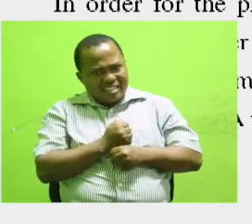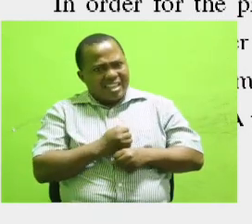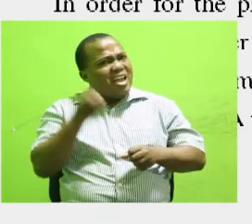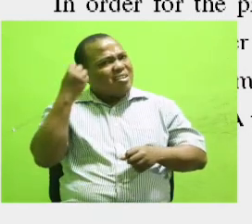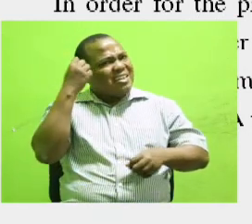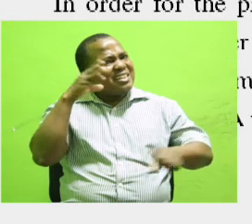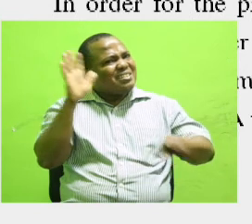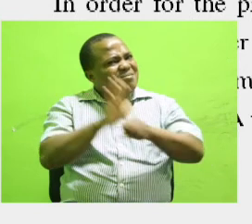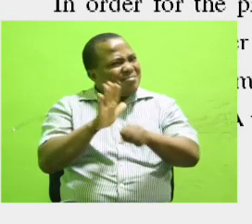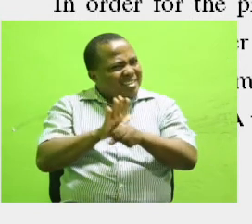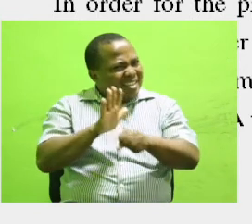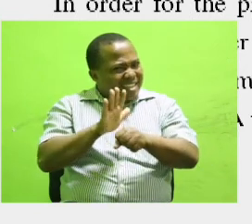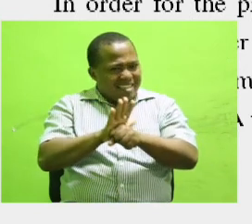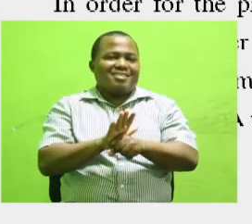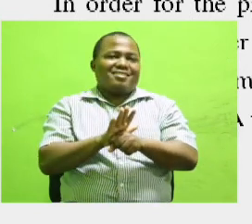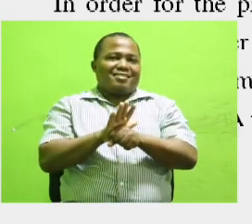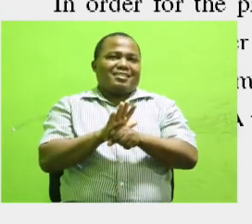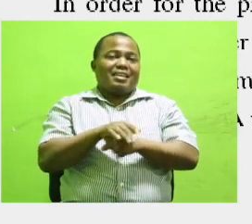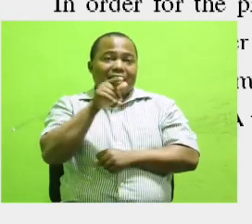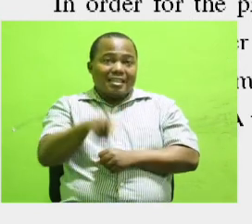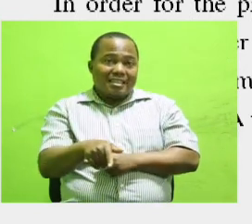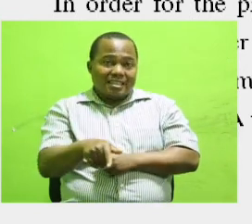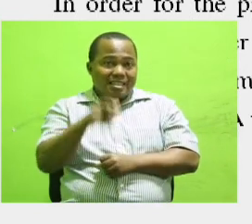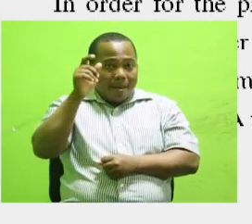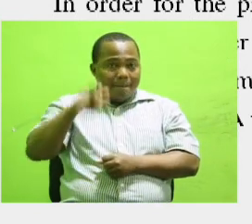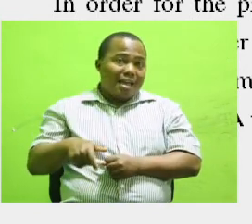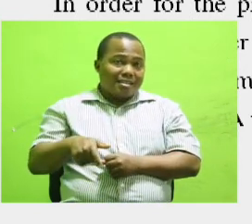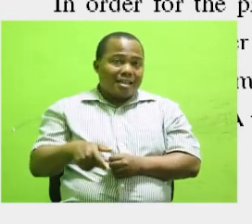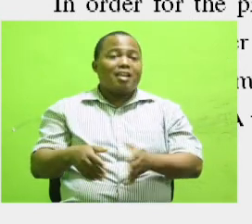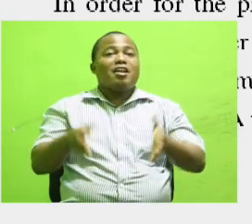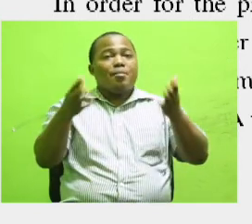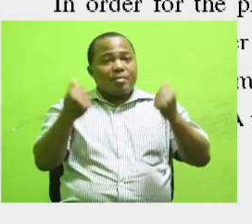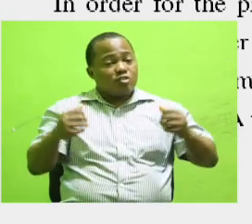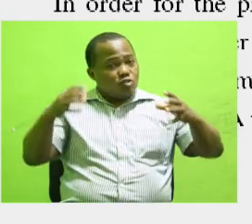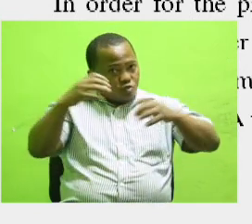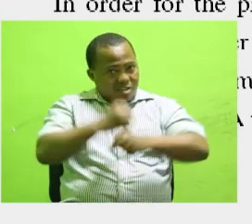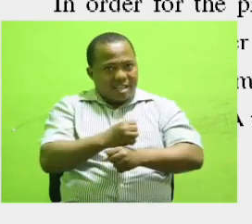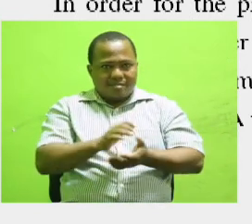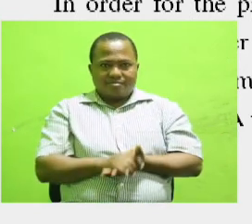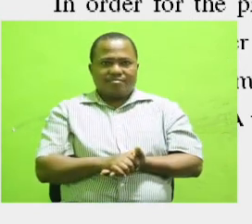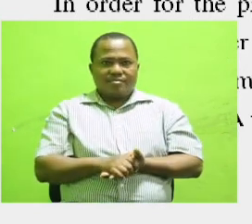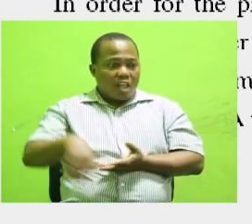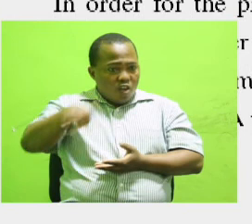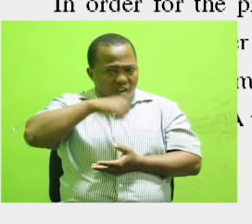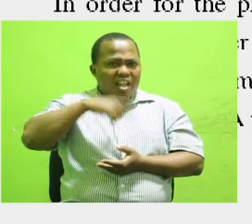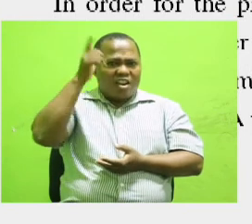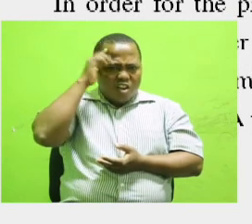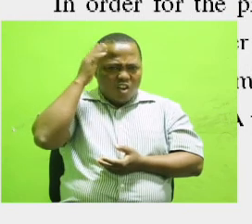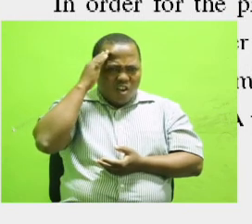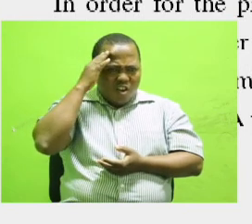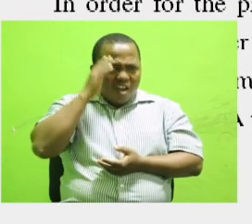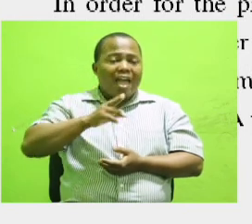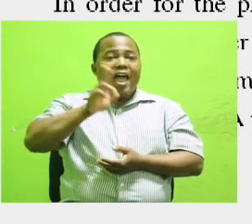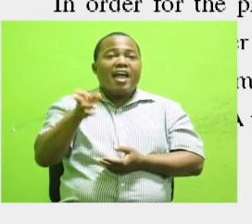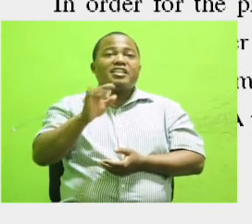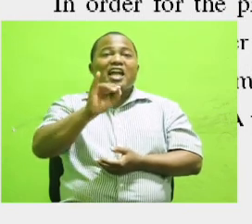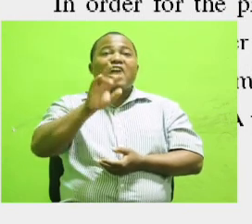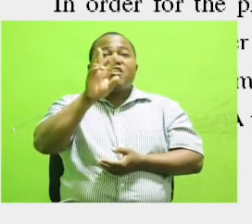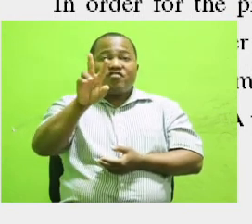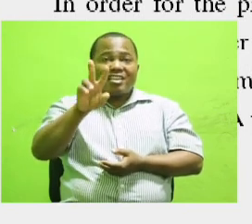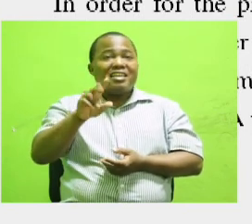people as quickly as possible, but they only know that HIV AIDS is the